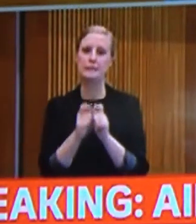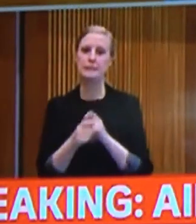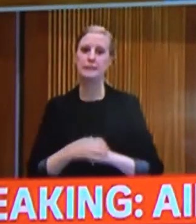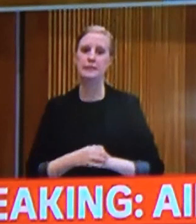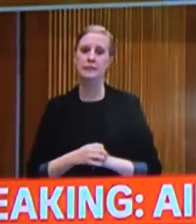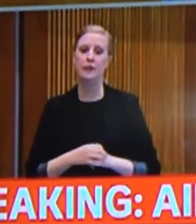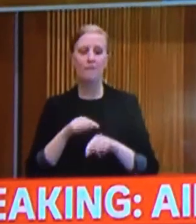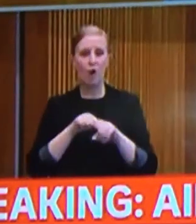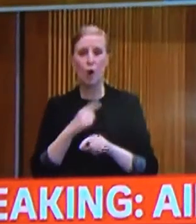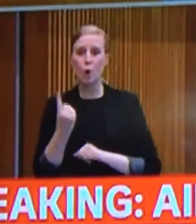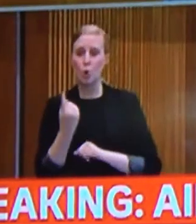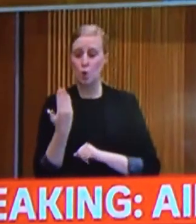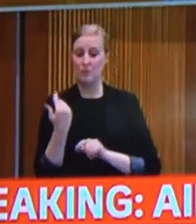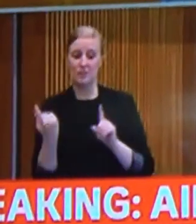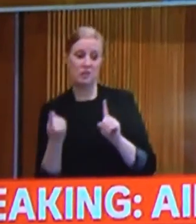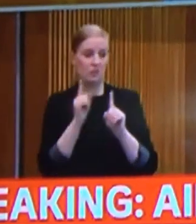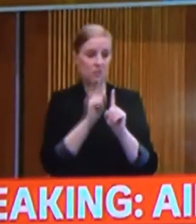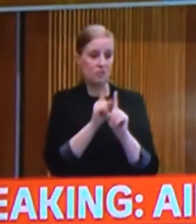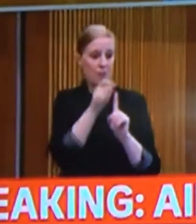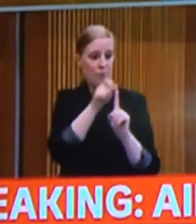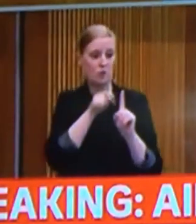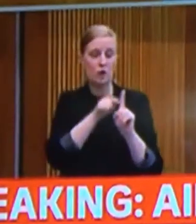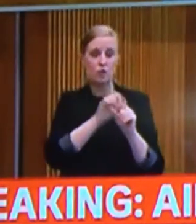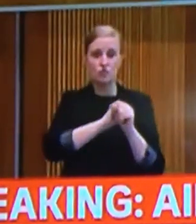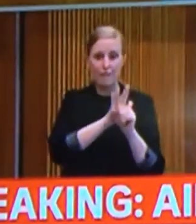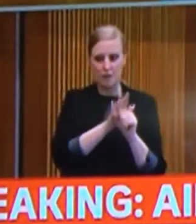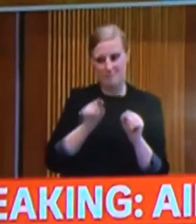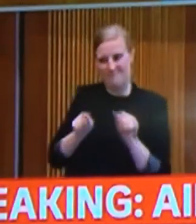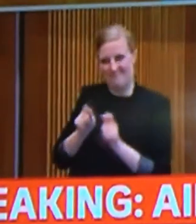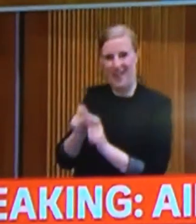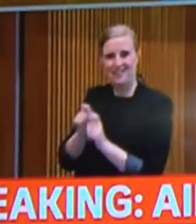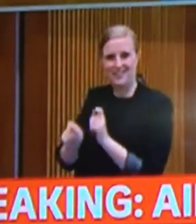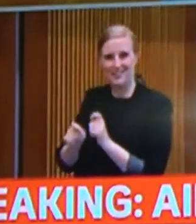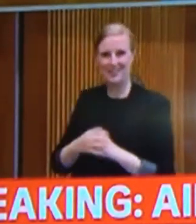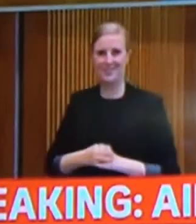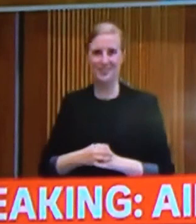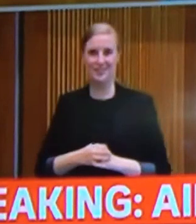testing remain the same, where there's been contact or overseas